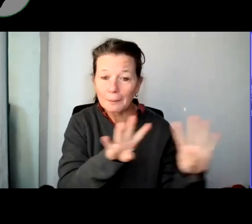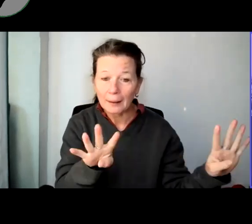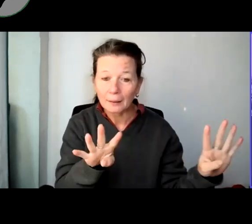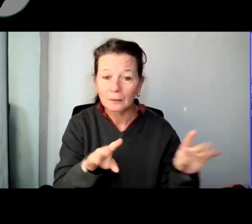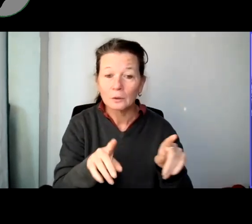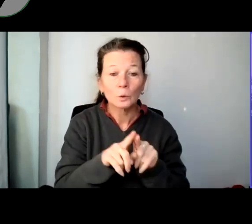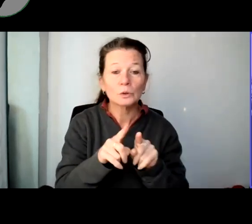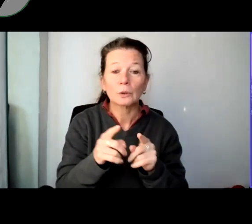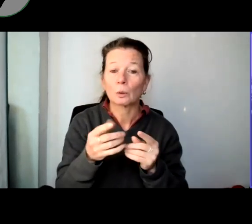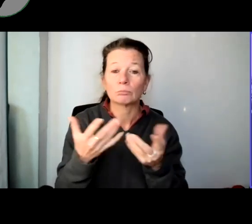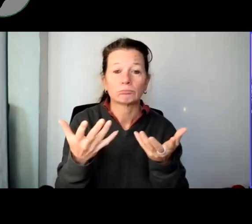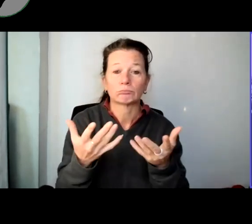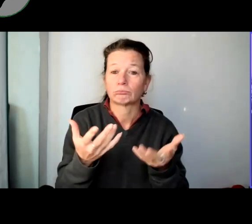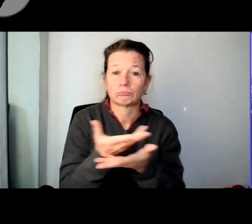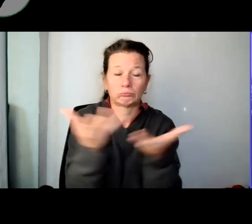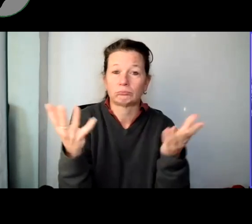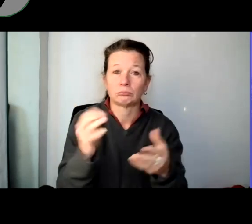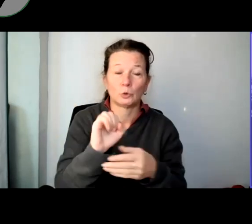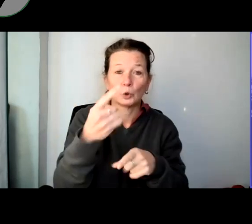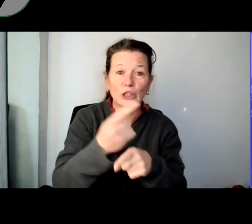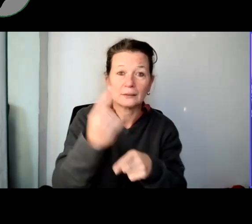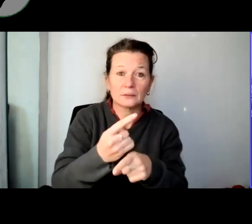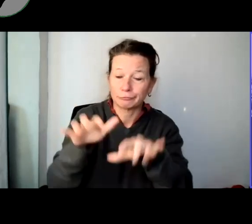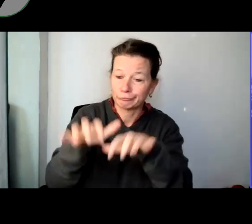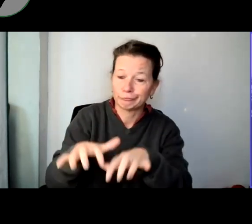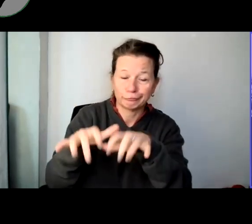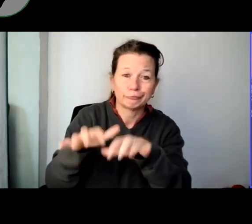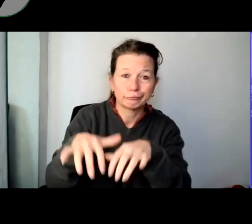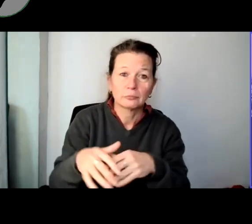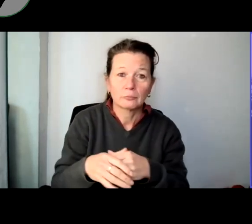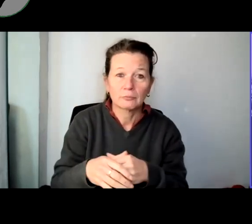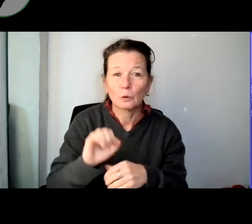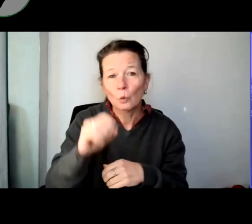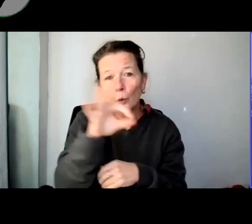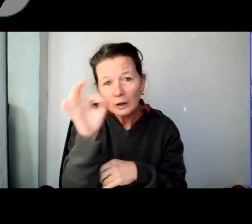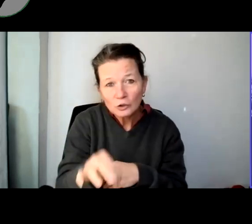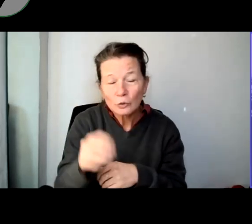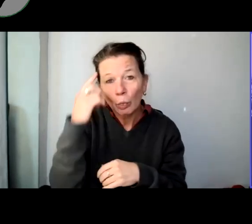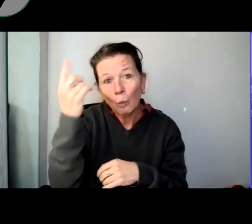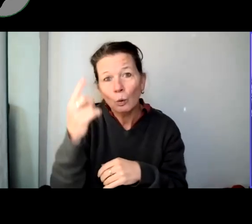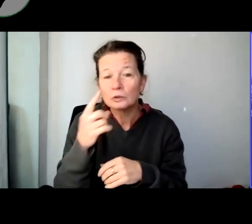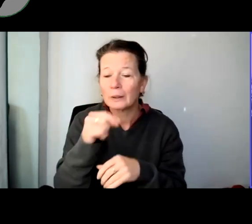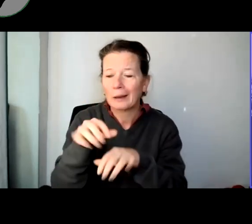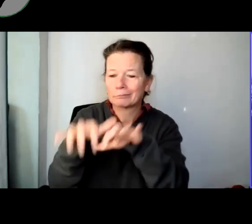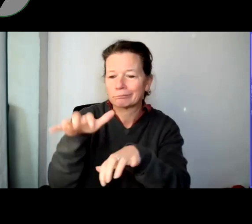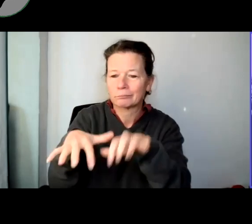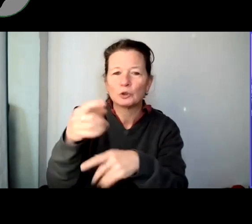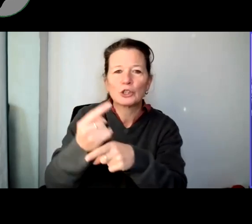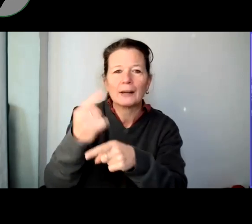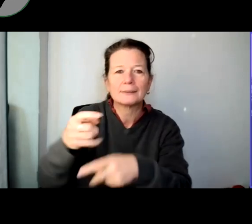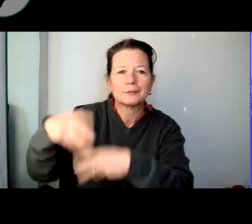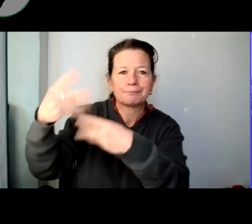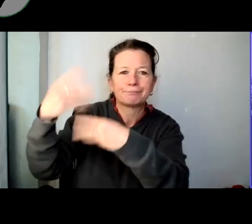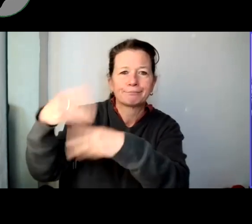your chat. That will be a chance to put your comments and your thoughts into the chat thing,